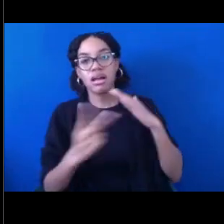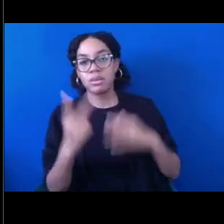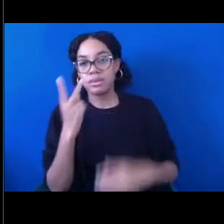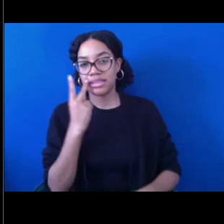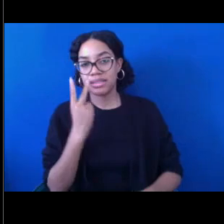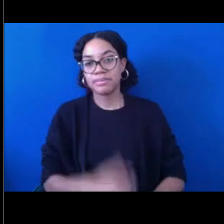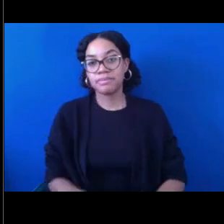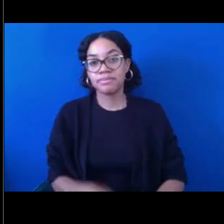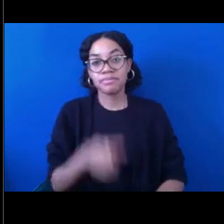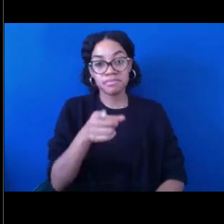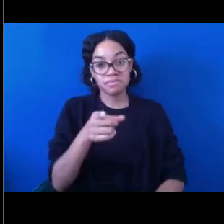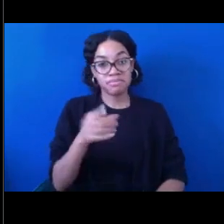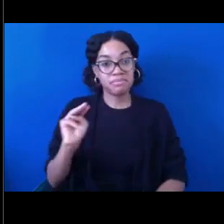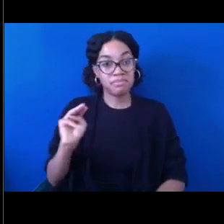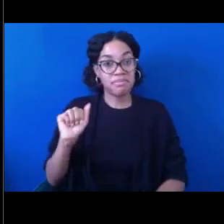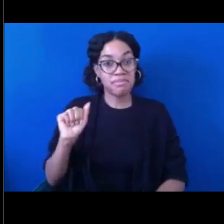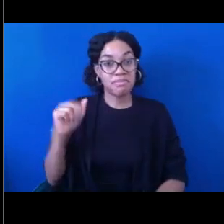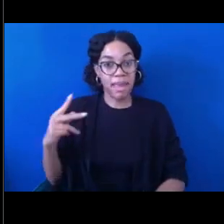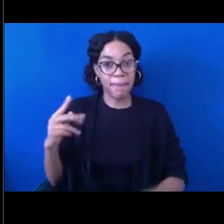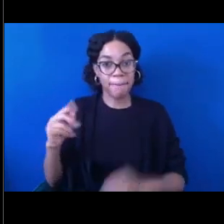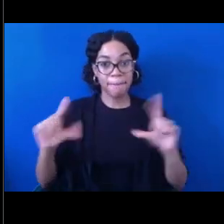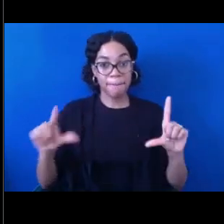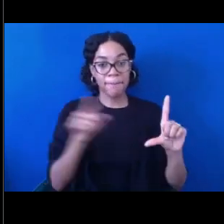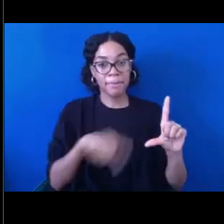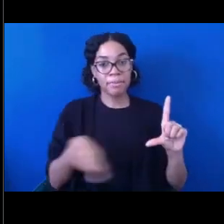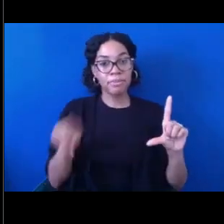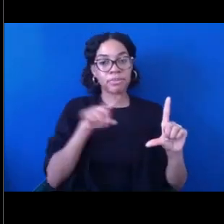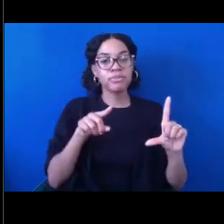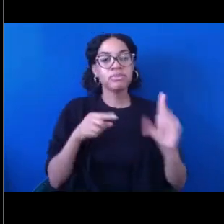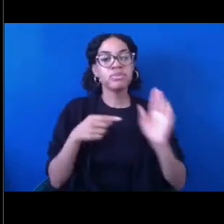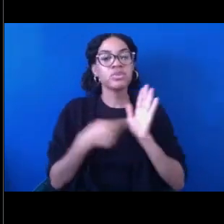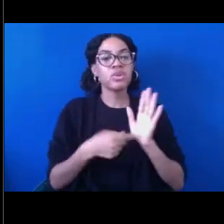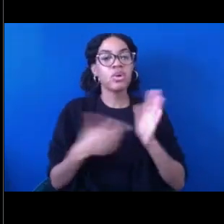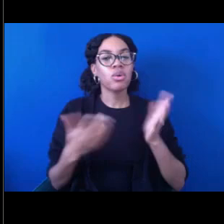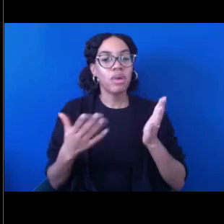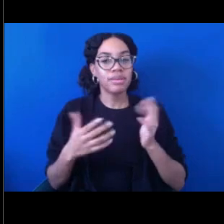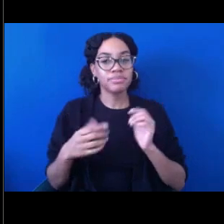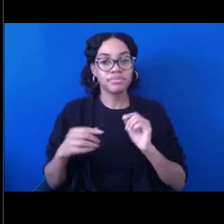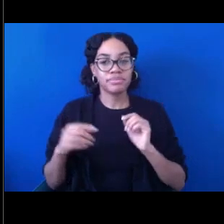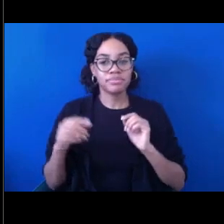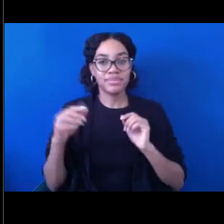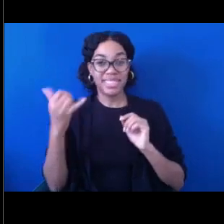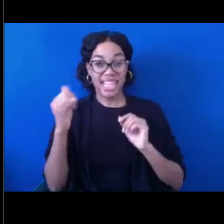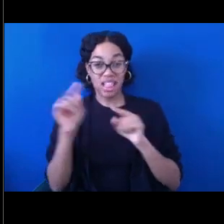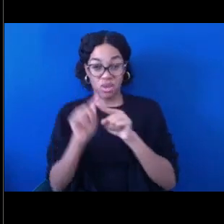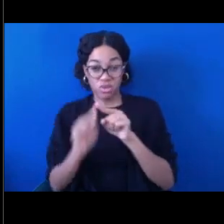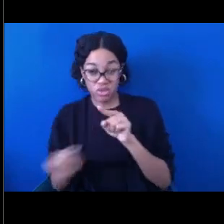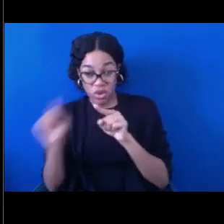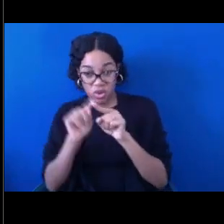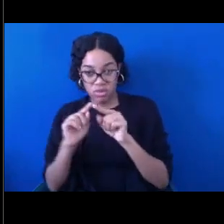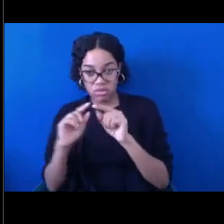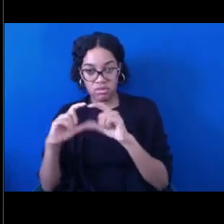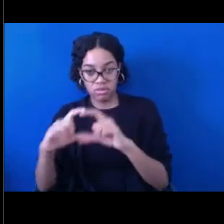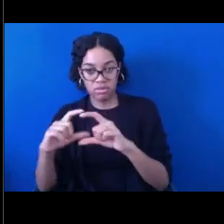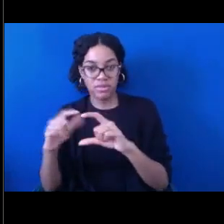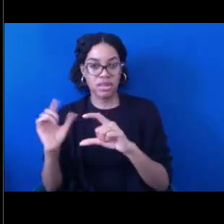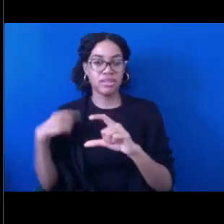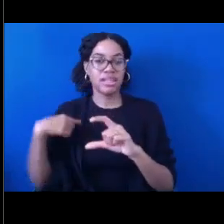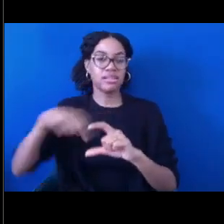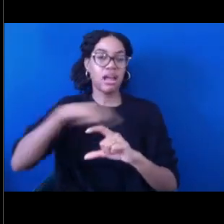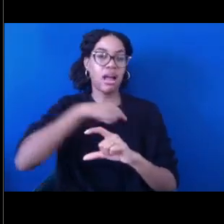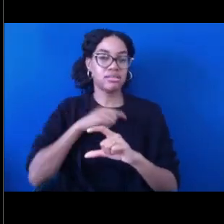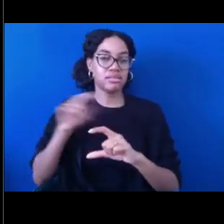have a color-coded map. I have that little yellow circle zooming in on us. In those teal colors, it represents